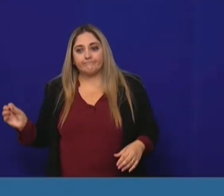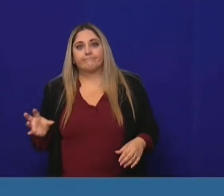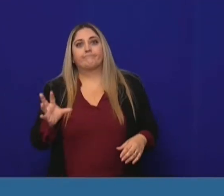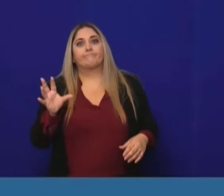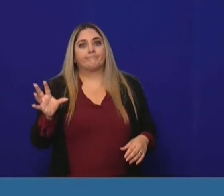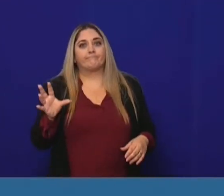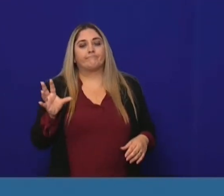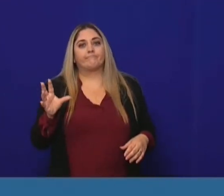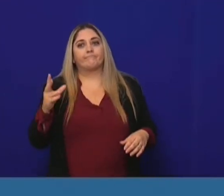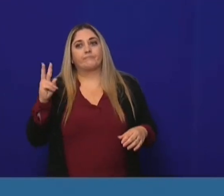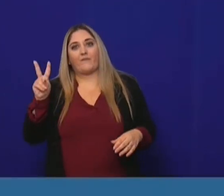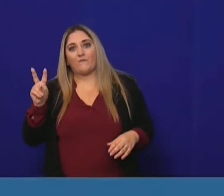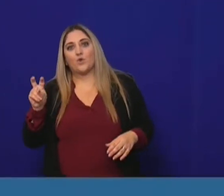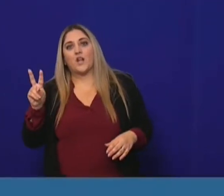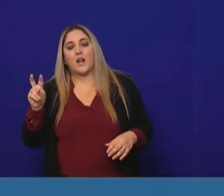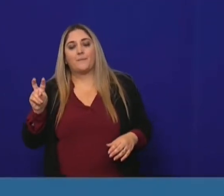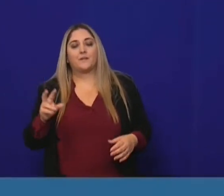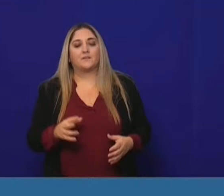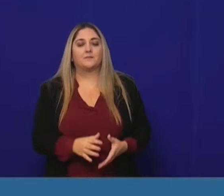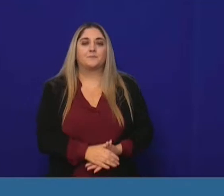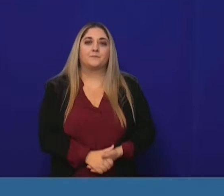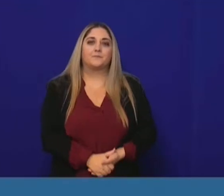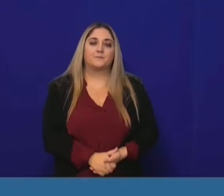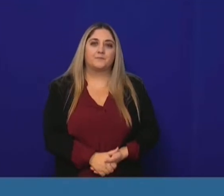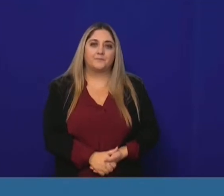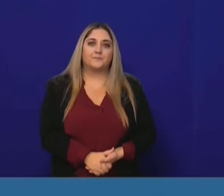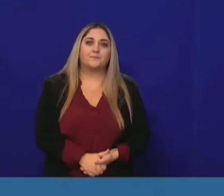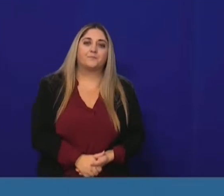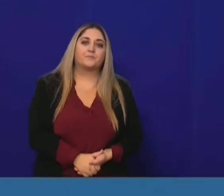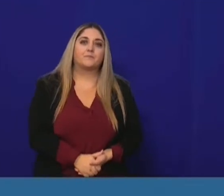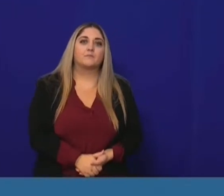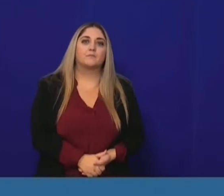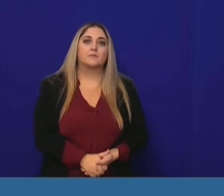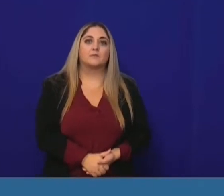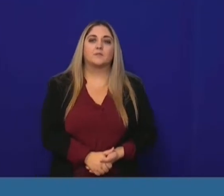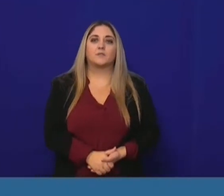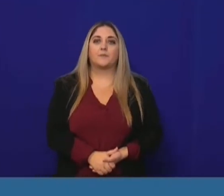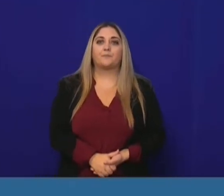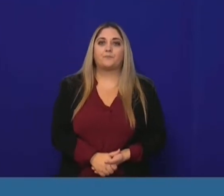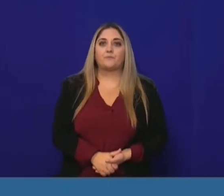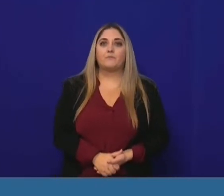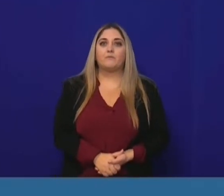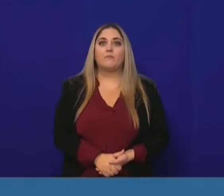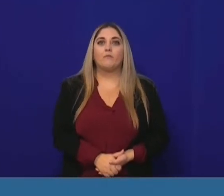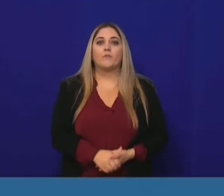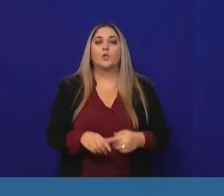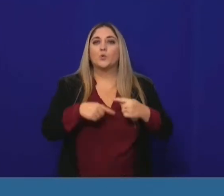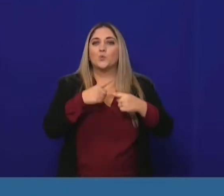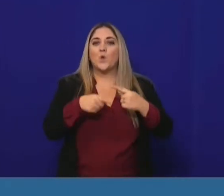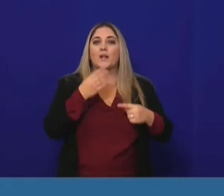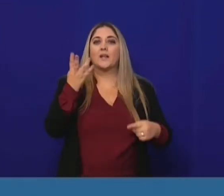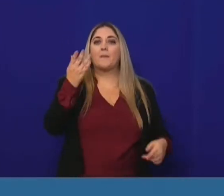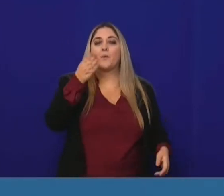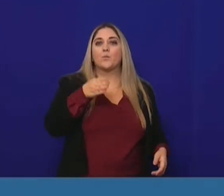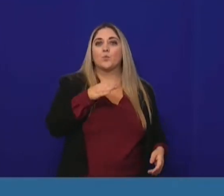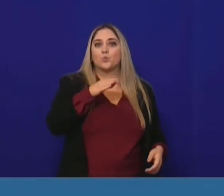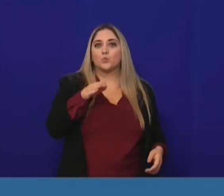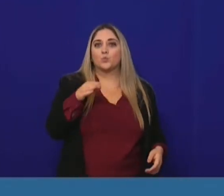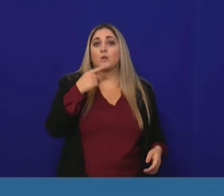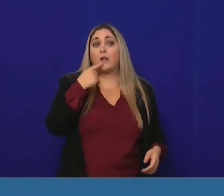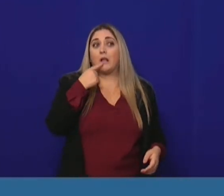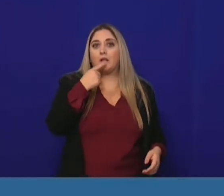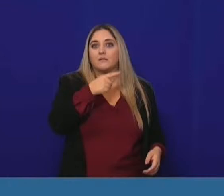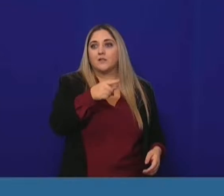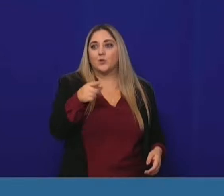imma iktar u iktar in-nies li huma vulnerabbli. Fuq l-imwiet bħalma aħna qed ngħaddu l-informazzjoni